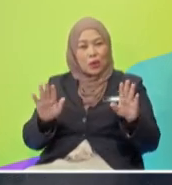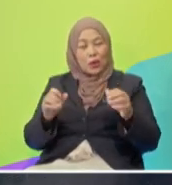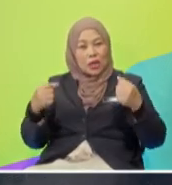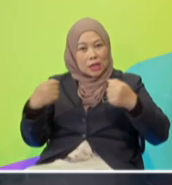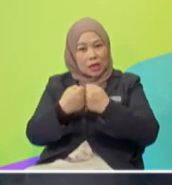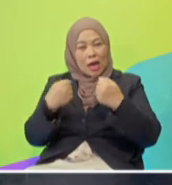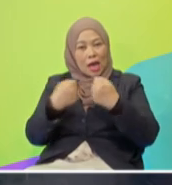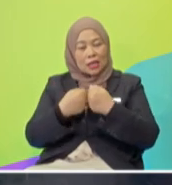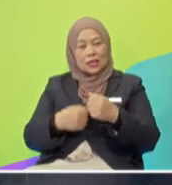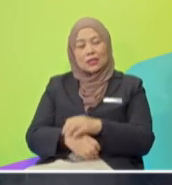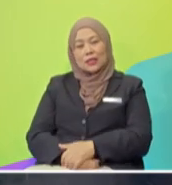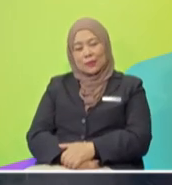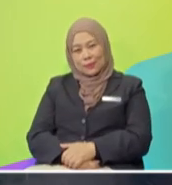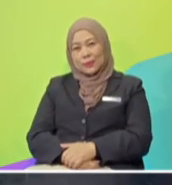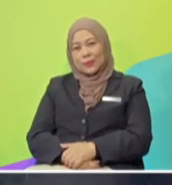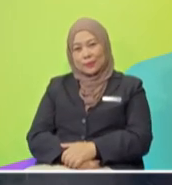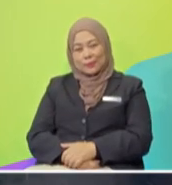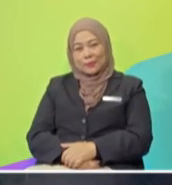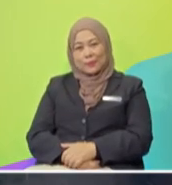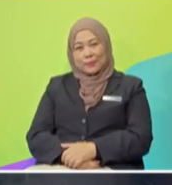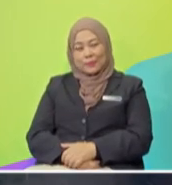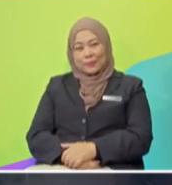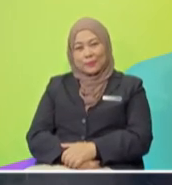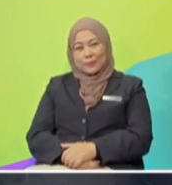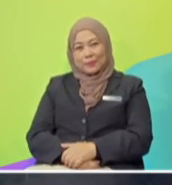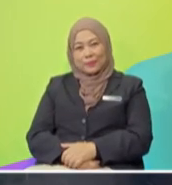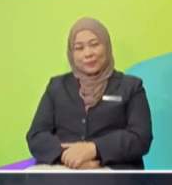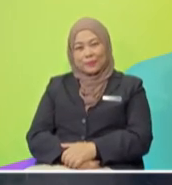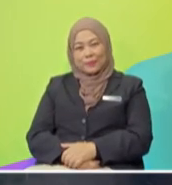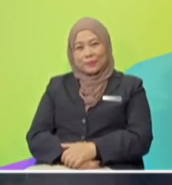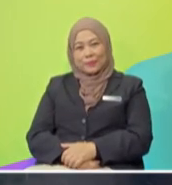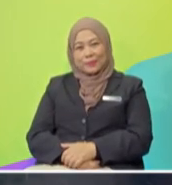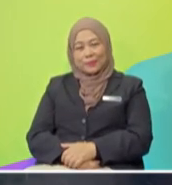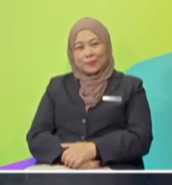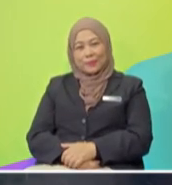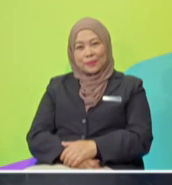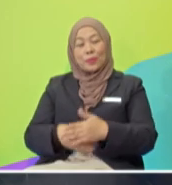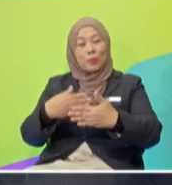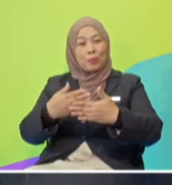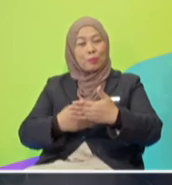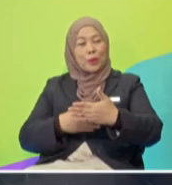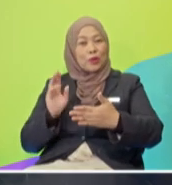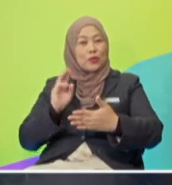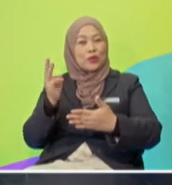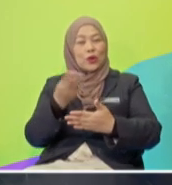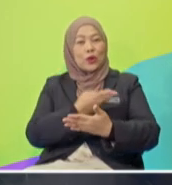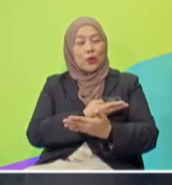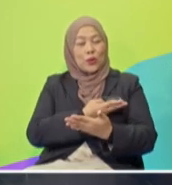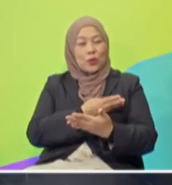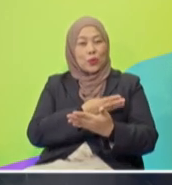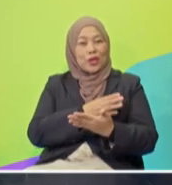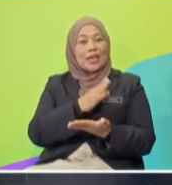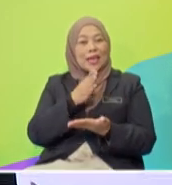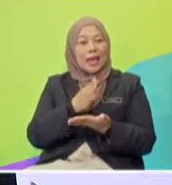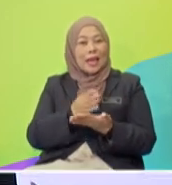Would you like to share any final words to our friends watching at home? Okay. Before we wrap up today, I would like to take this opportunity